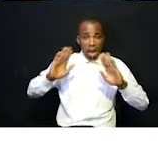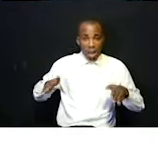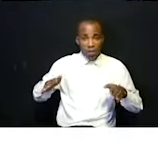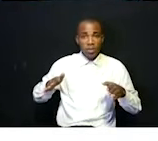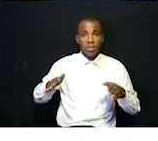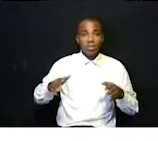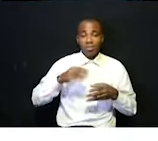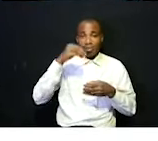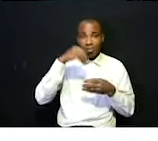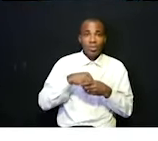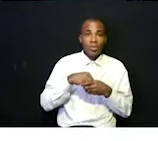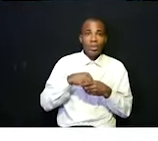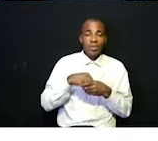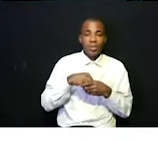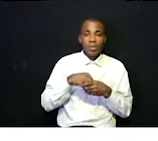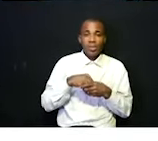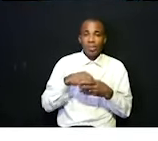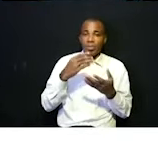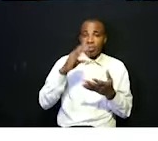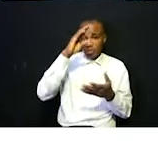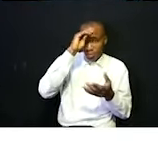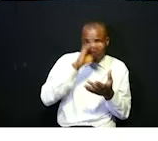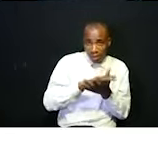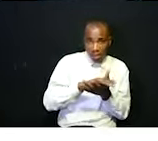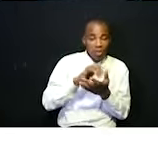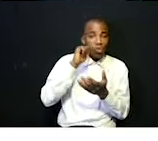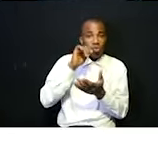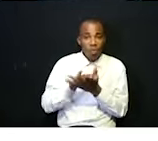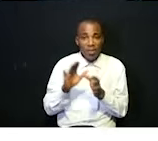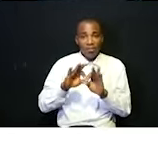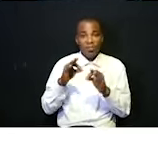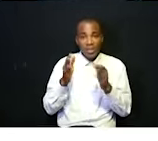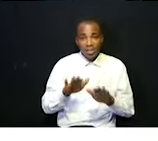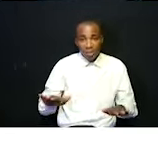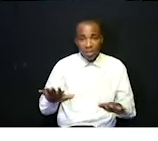union. That is the man, the wife, God. And if you bring the